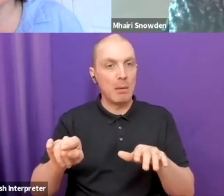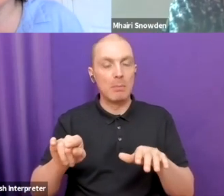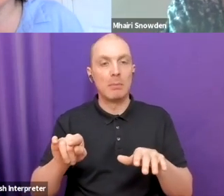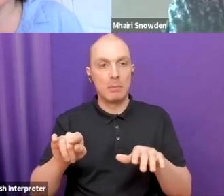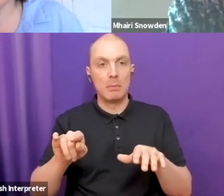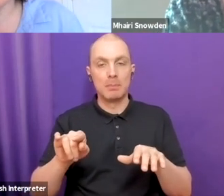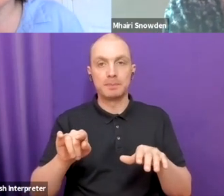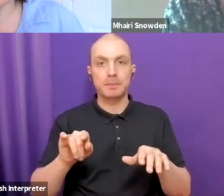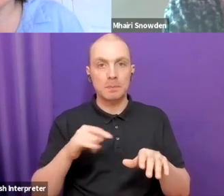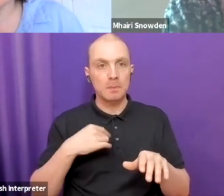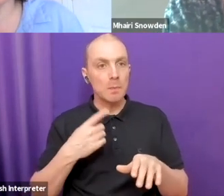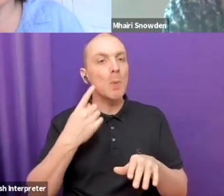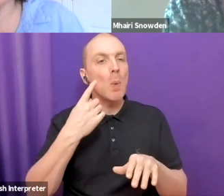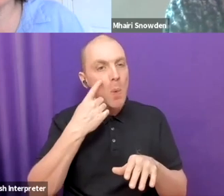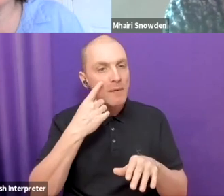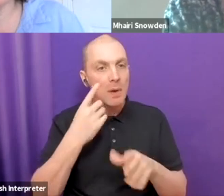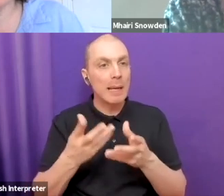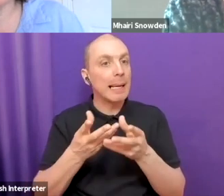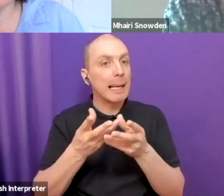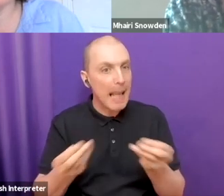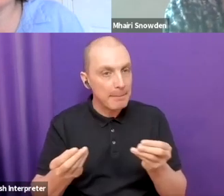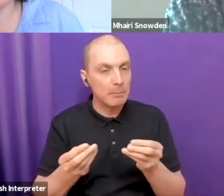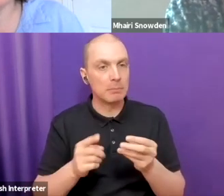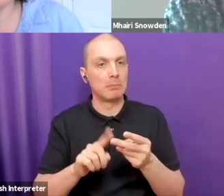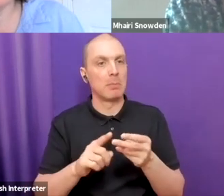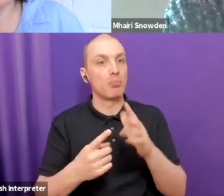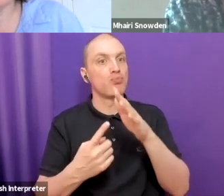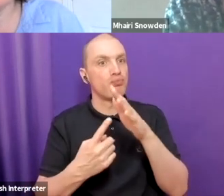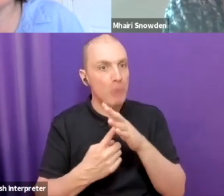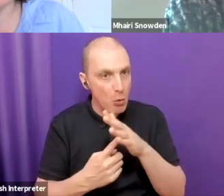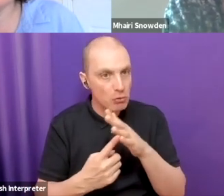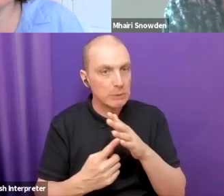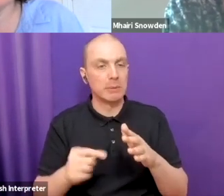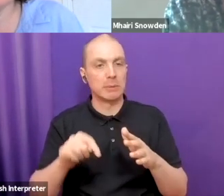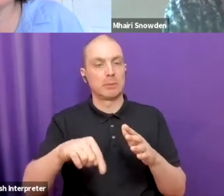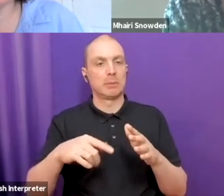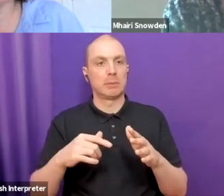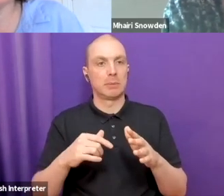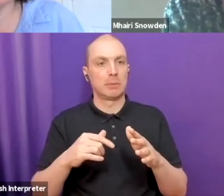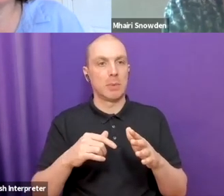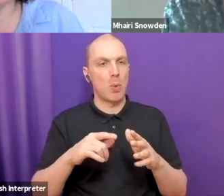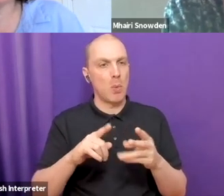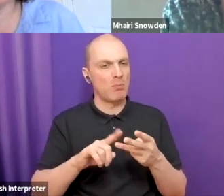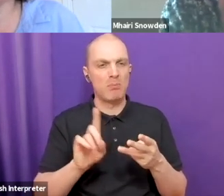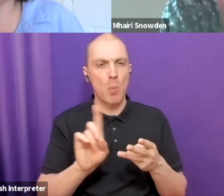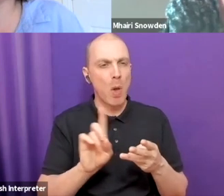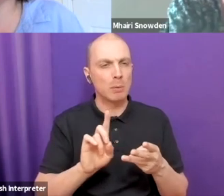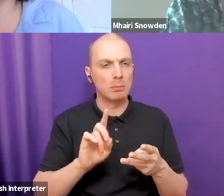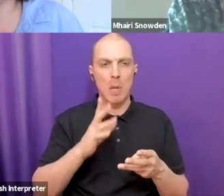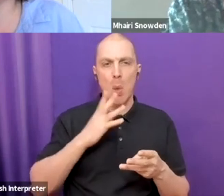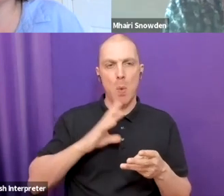key gaps and priorities in Scotland, and particularly what do we want to tell the UN that they should recommend,